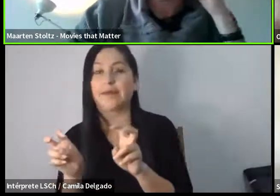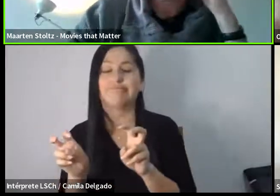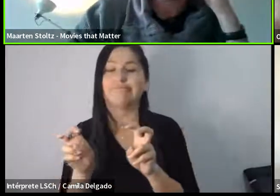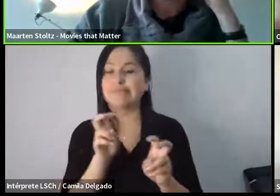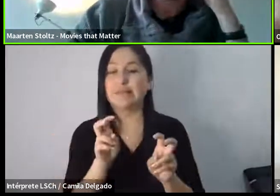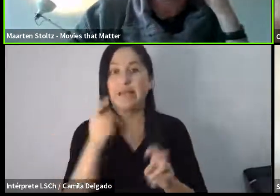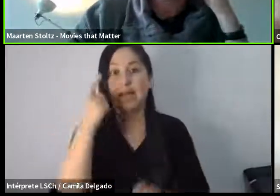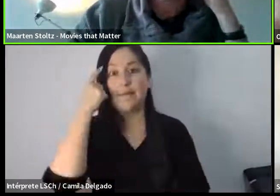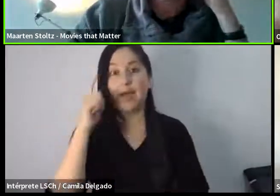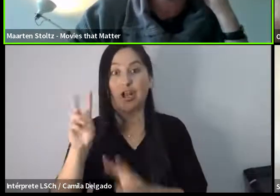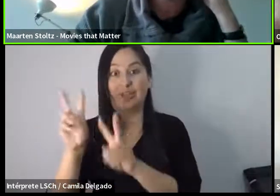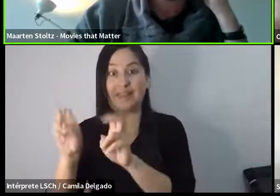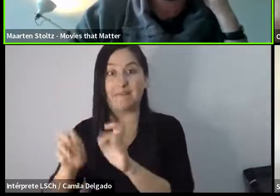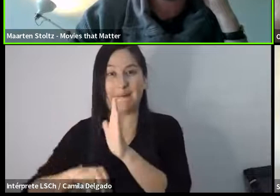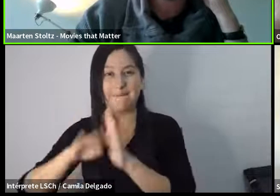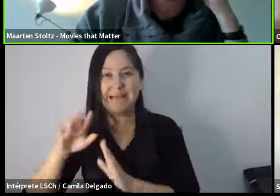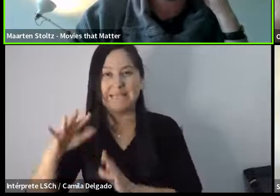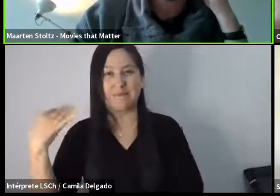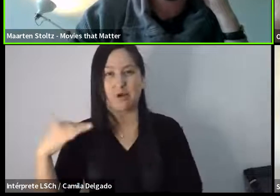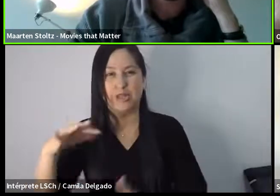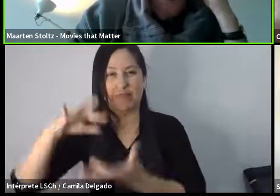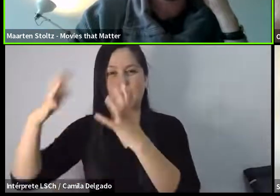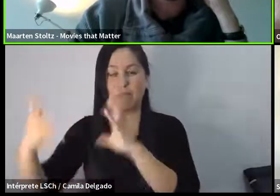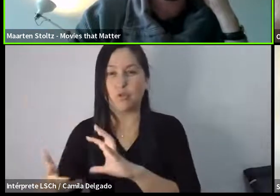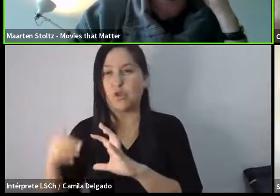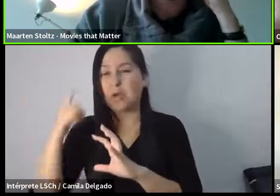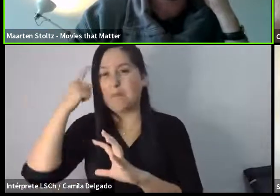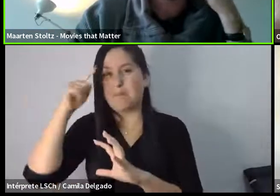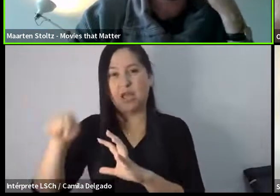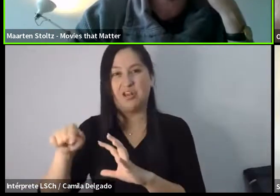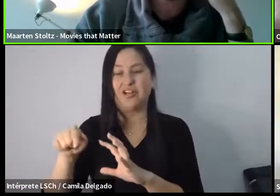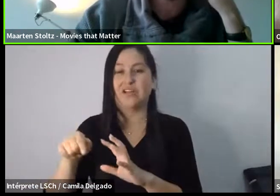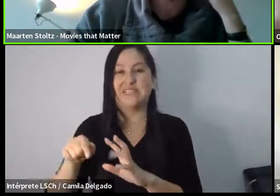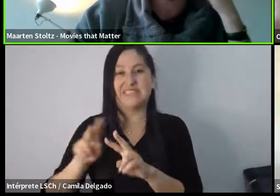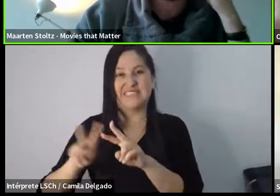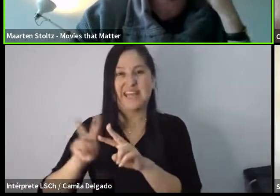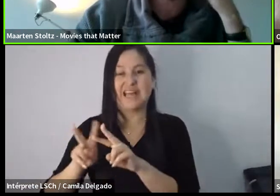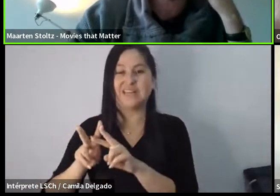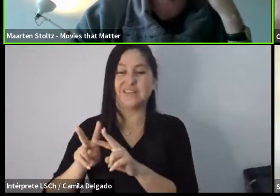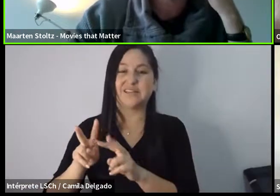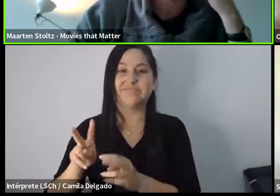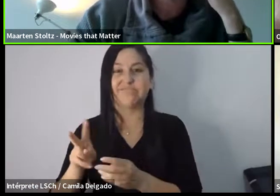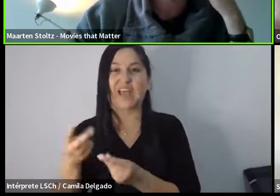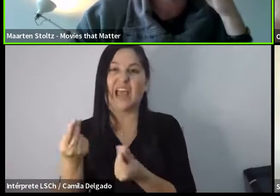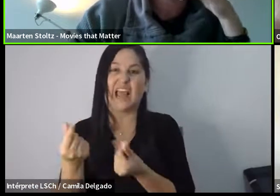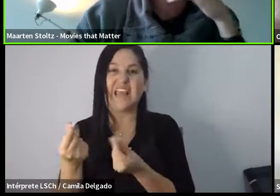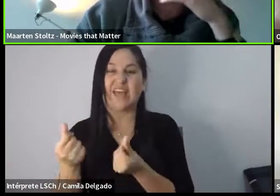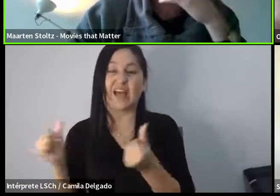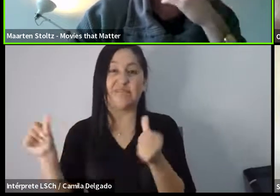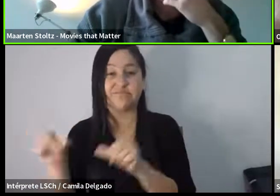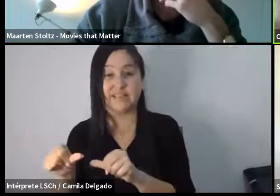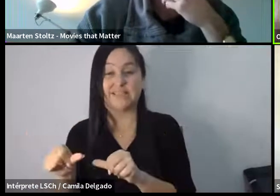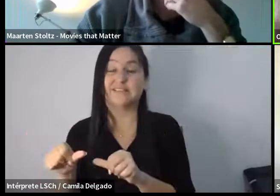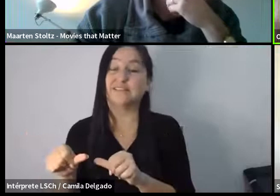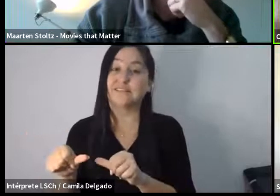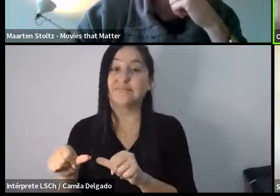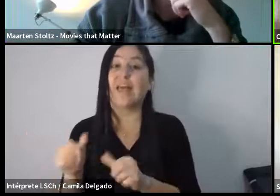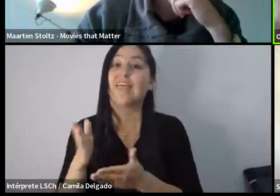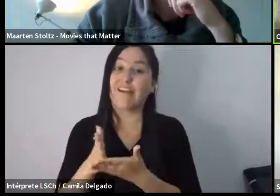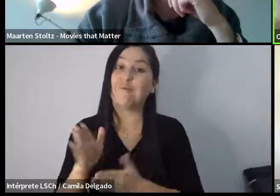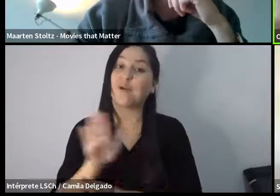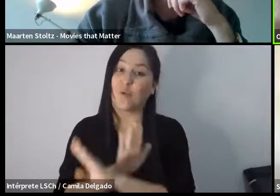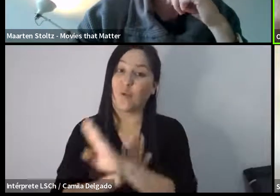way, it's not gonna achieve what you want. So be aware of the product you have. Yeah, it can actually